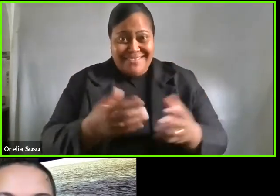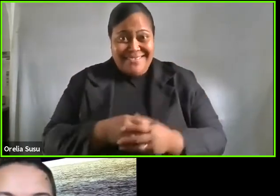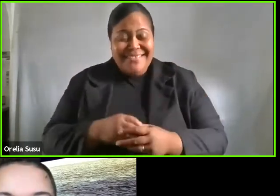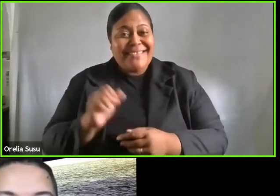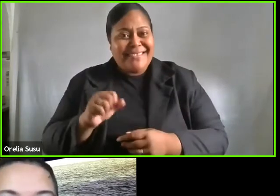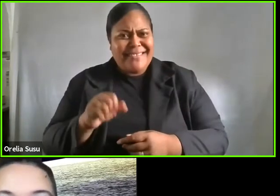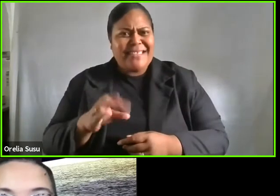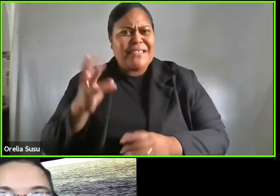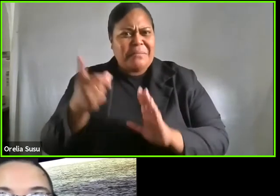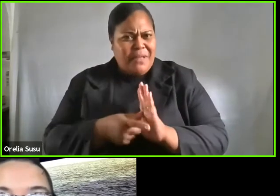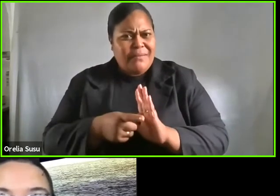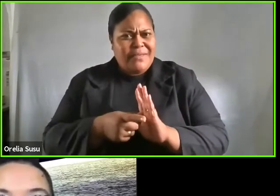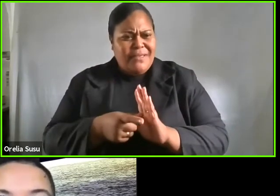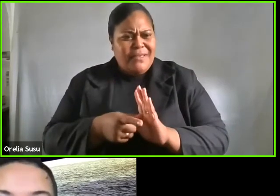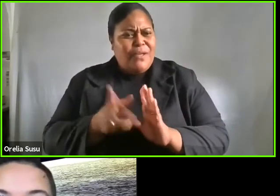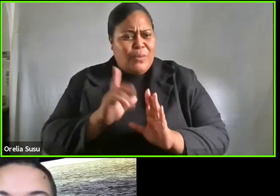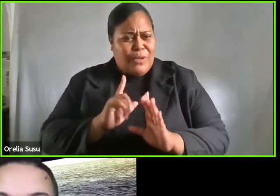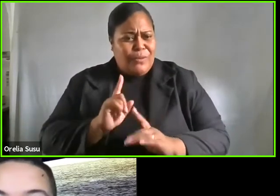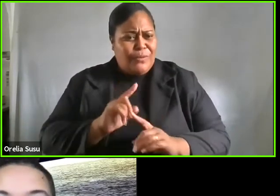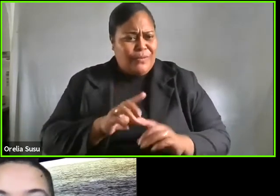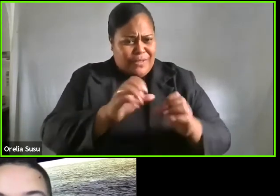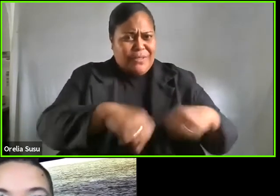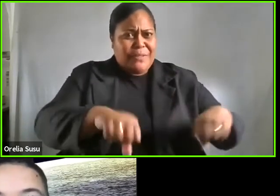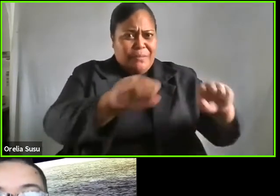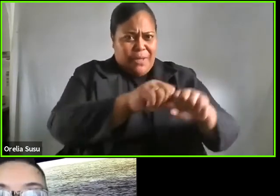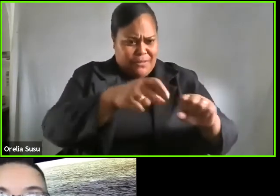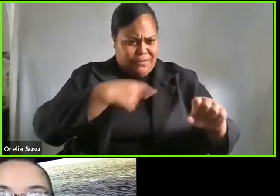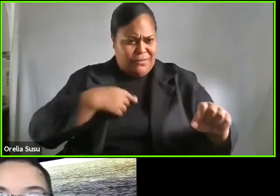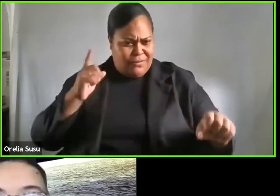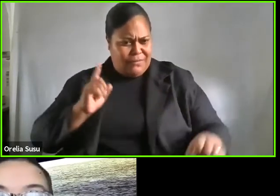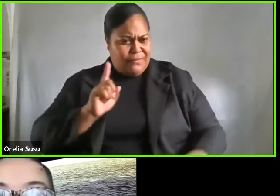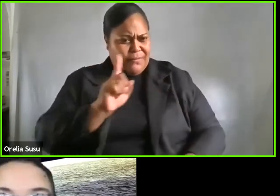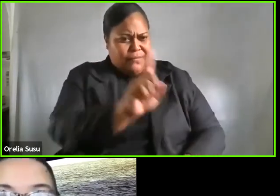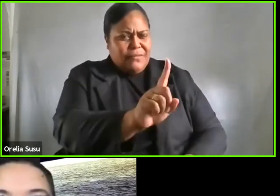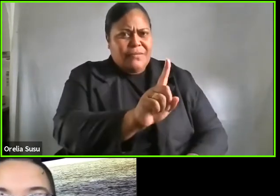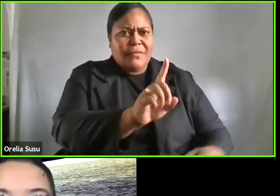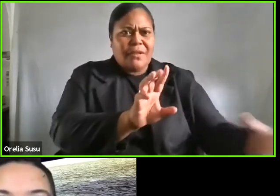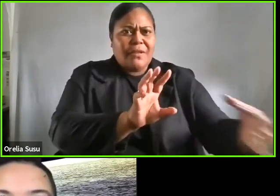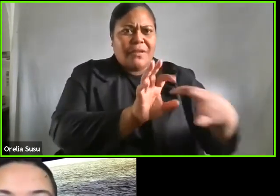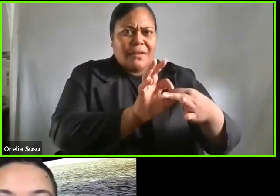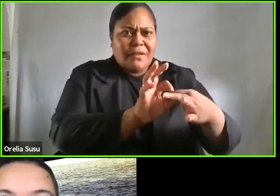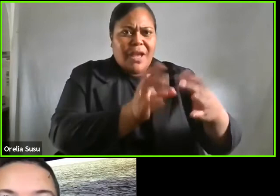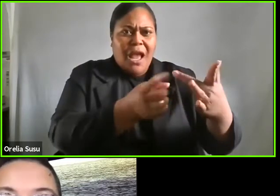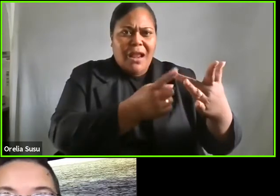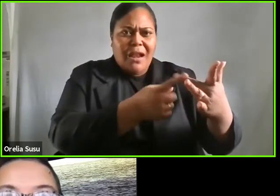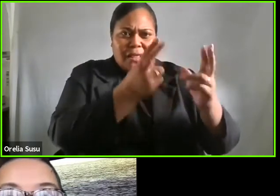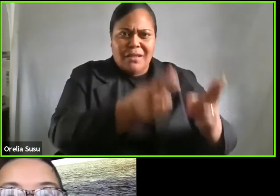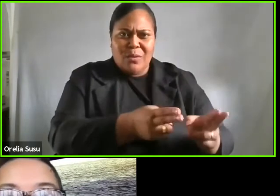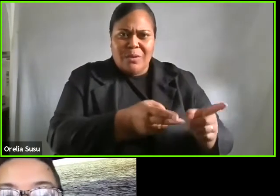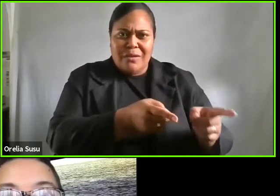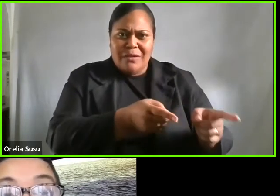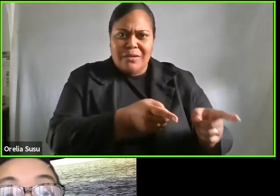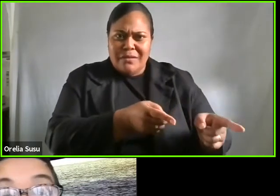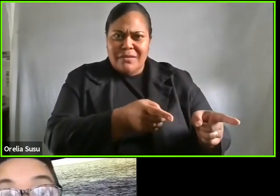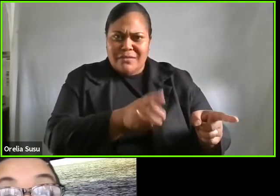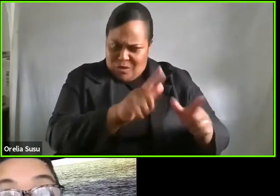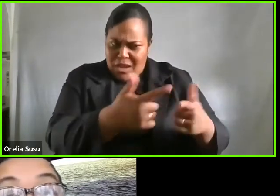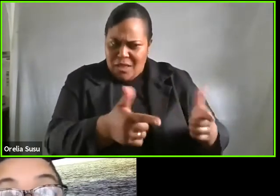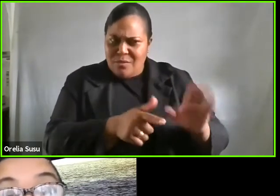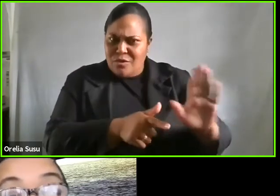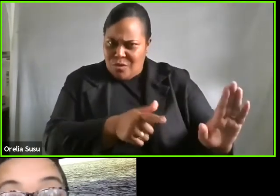connect with another human being so you will use the language that is required in order to connect that that doesn't mean that your relationship